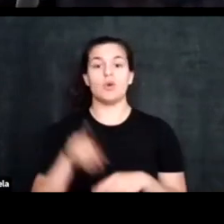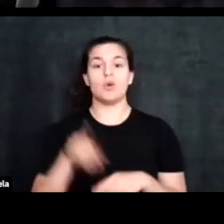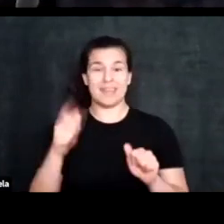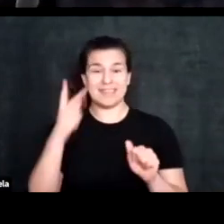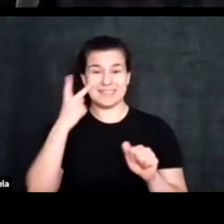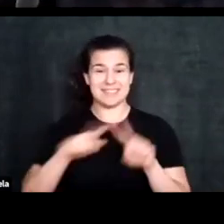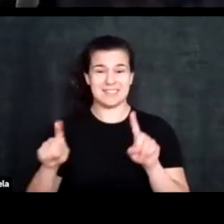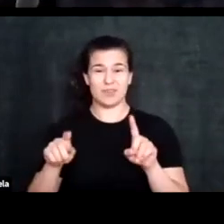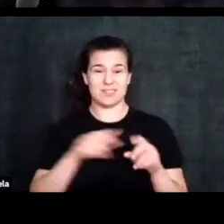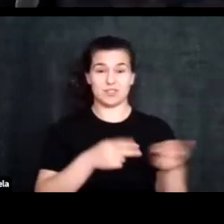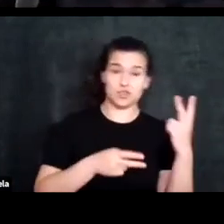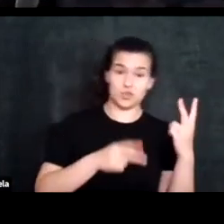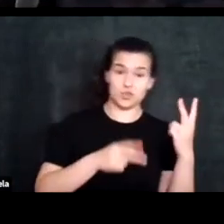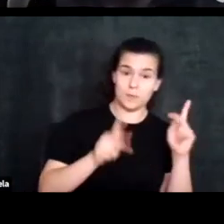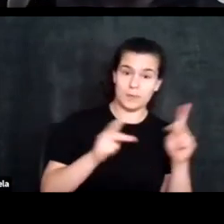suite.